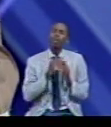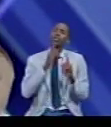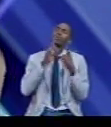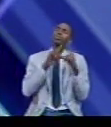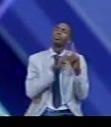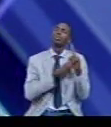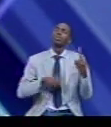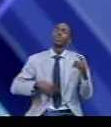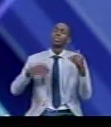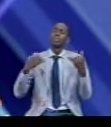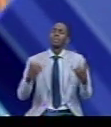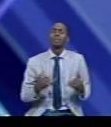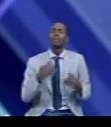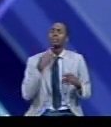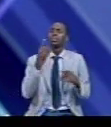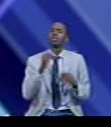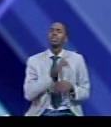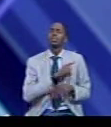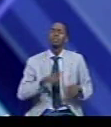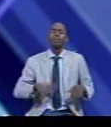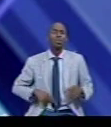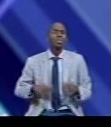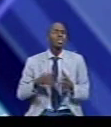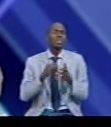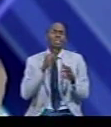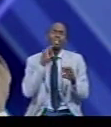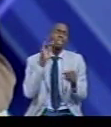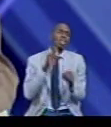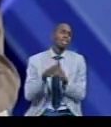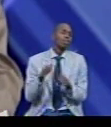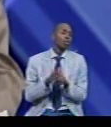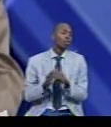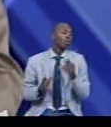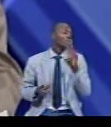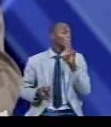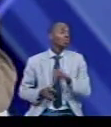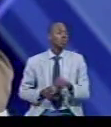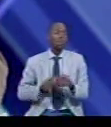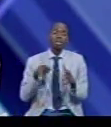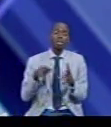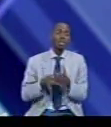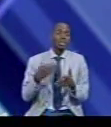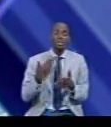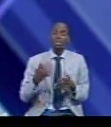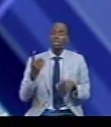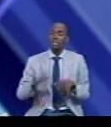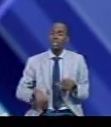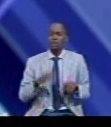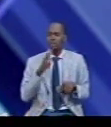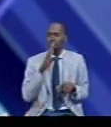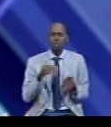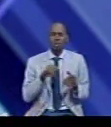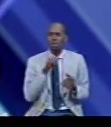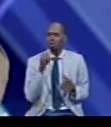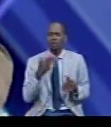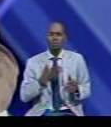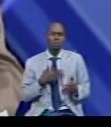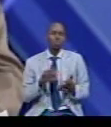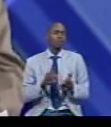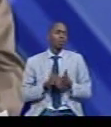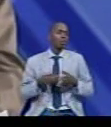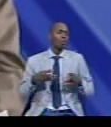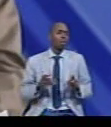today and tell God today, enough is enough. No, this thing cannot be. This is not your will. Hide